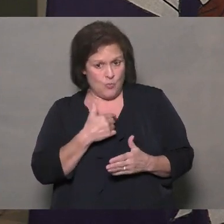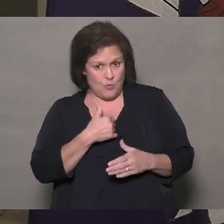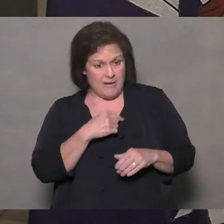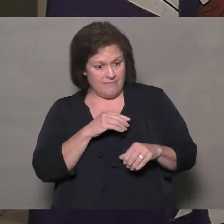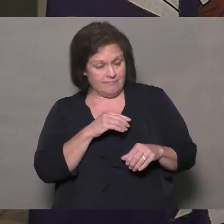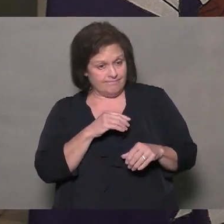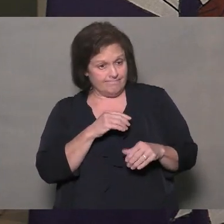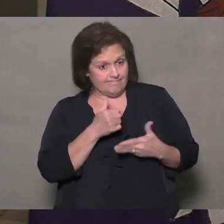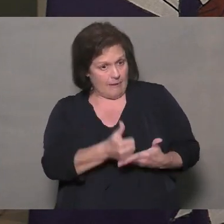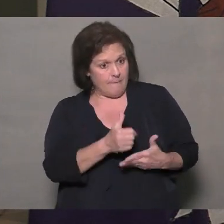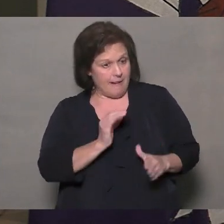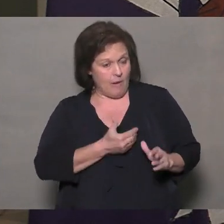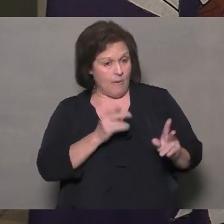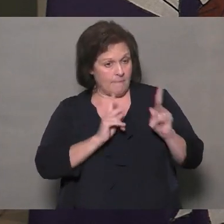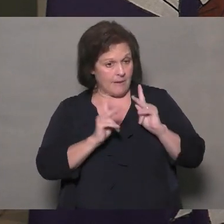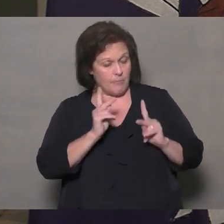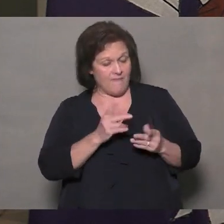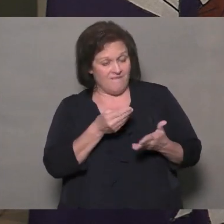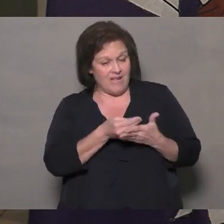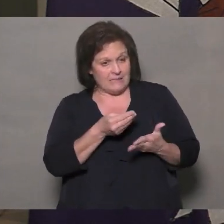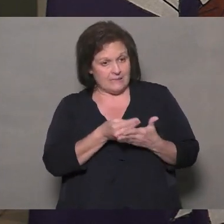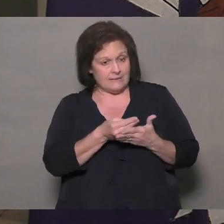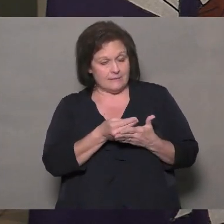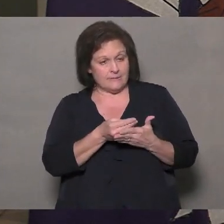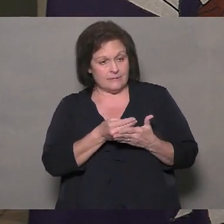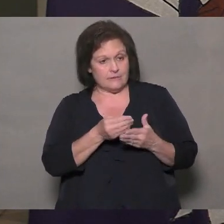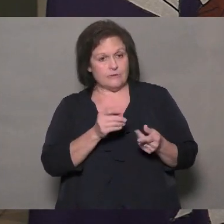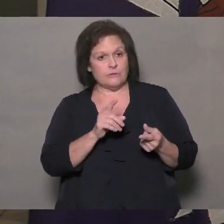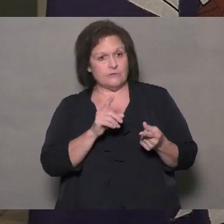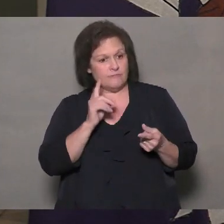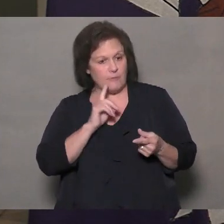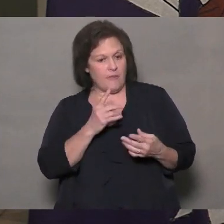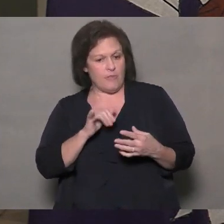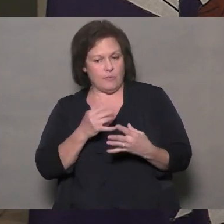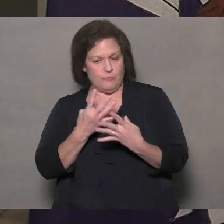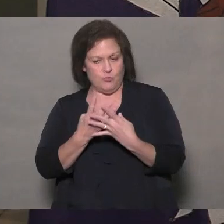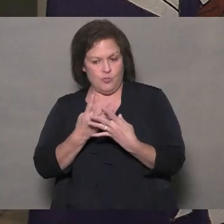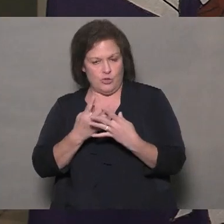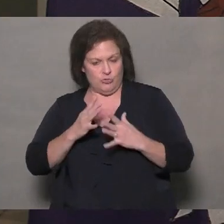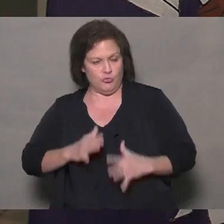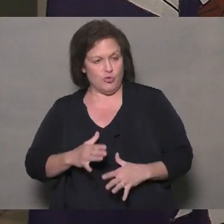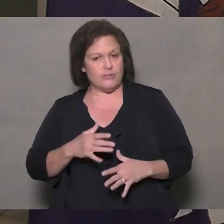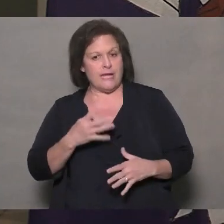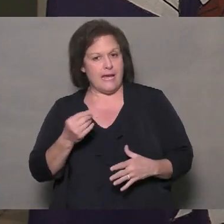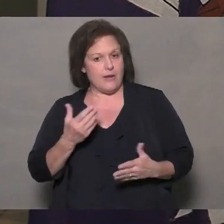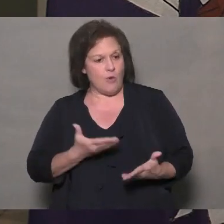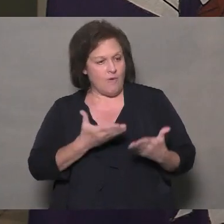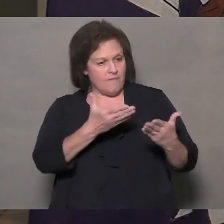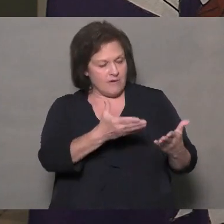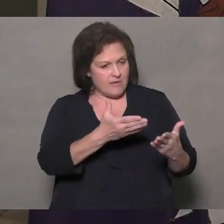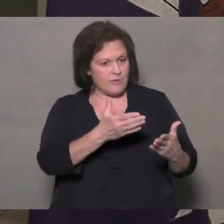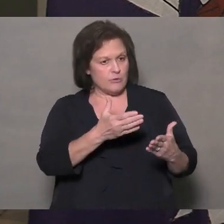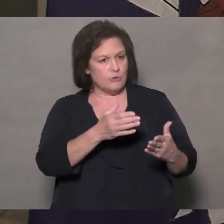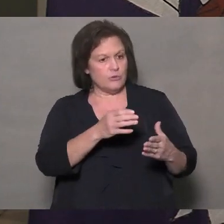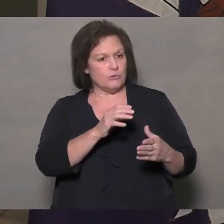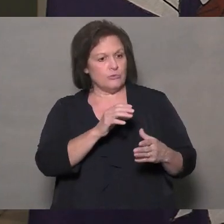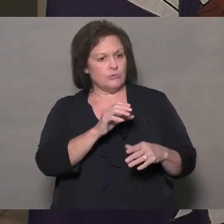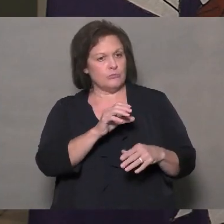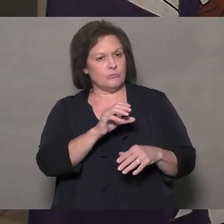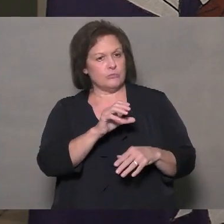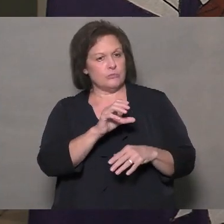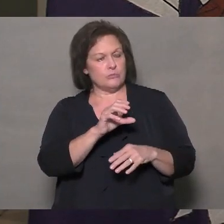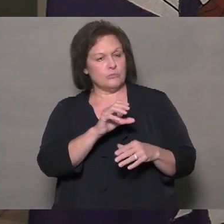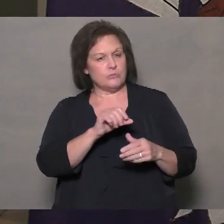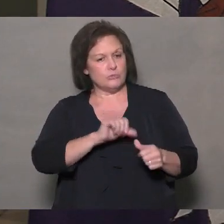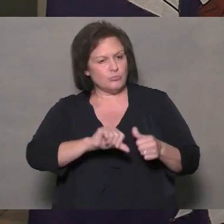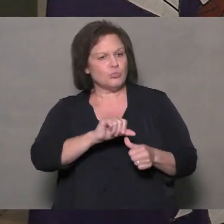in our people, funding alternatives to incarceration, and offering critical social services that can